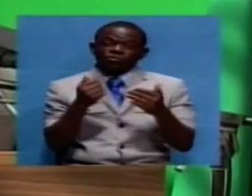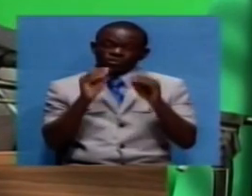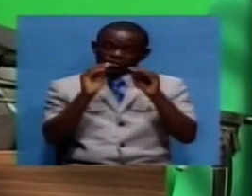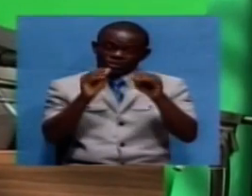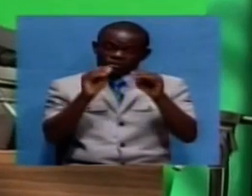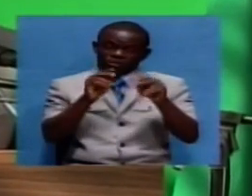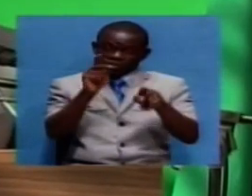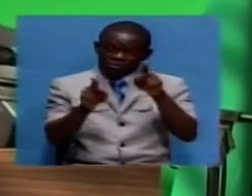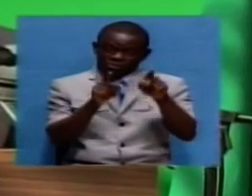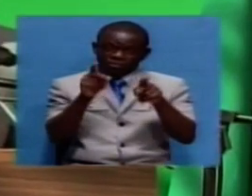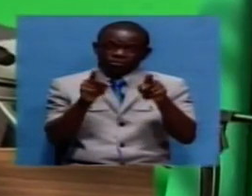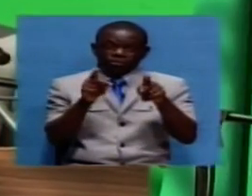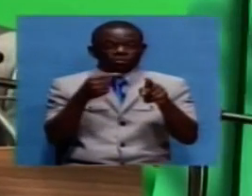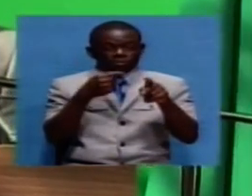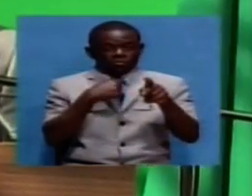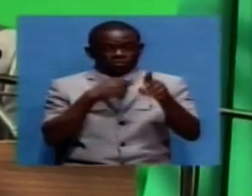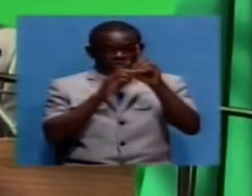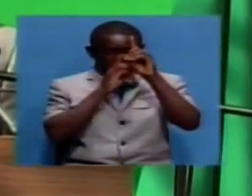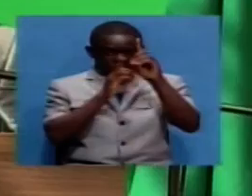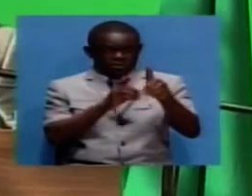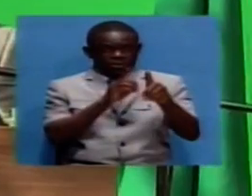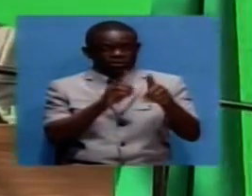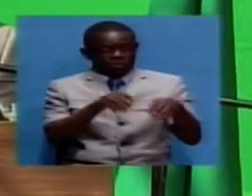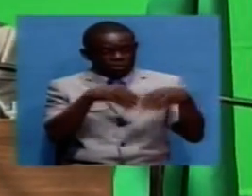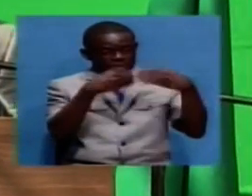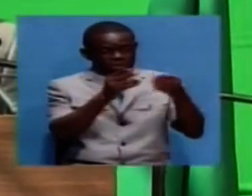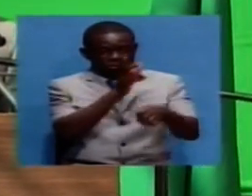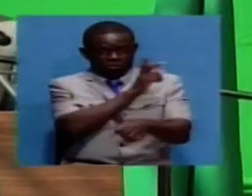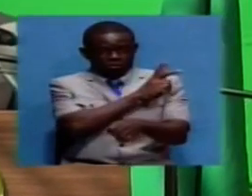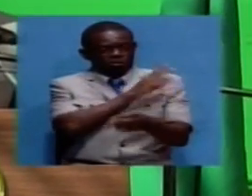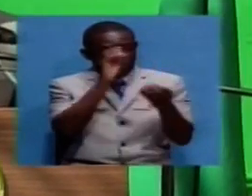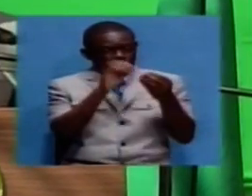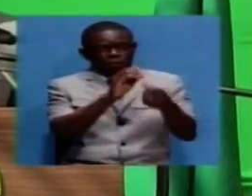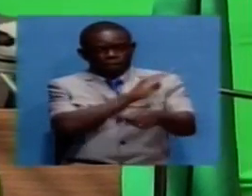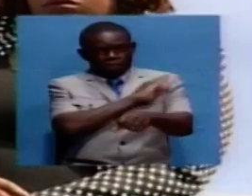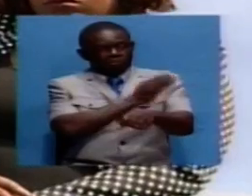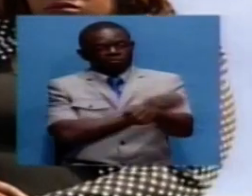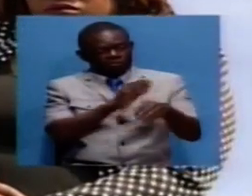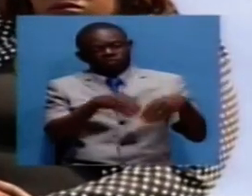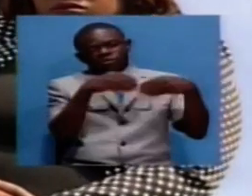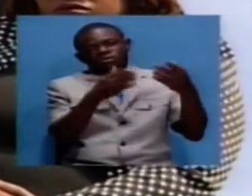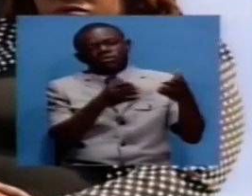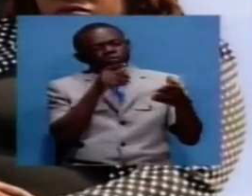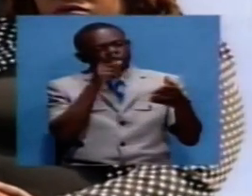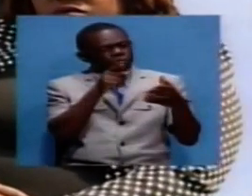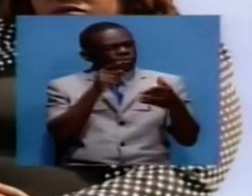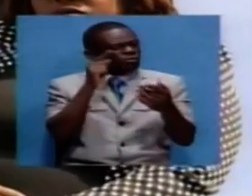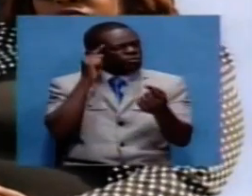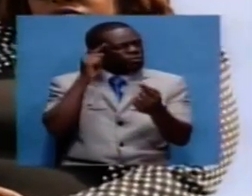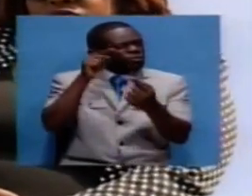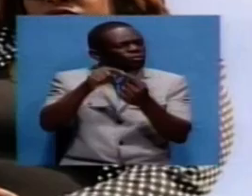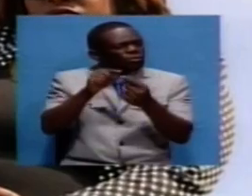that power was not meant to harass people or perceived opponents in the political